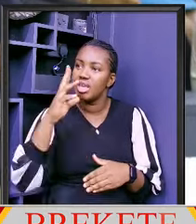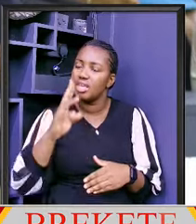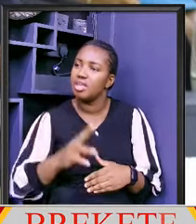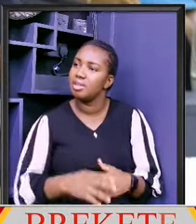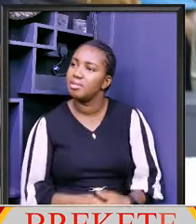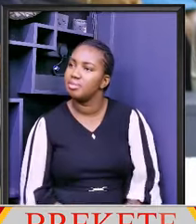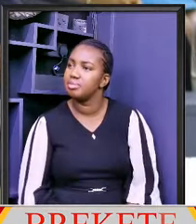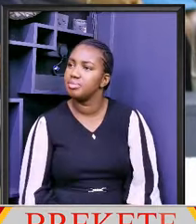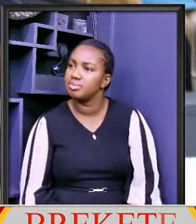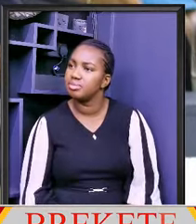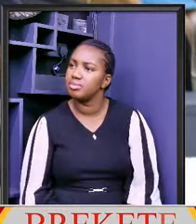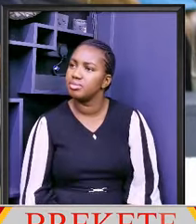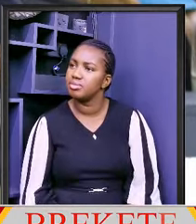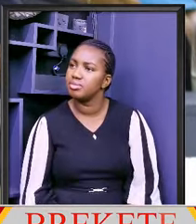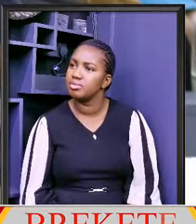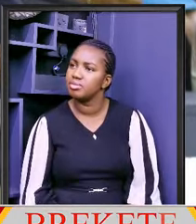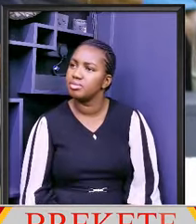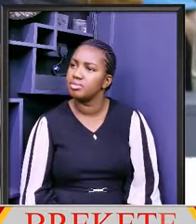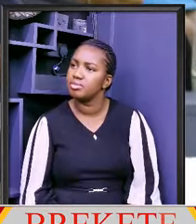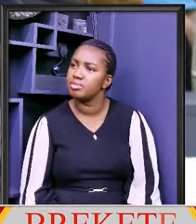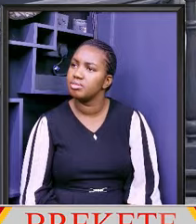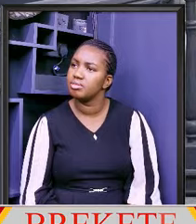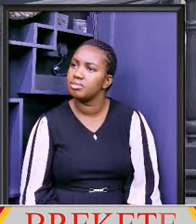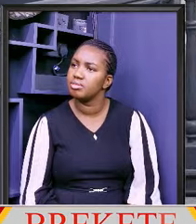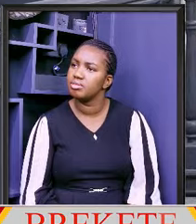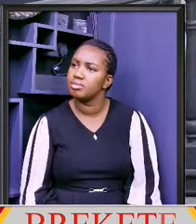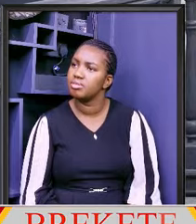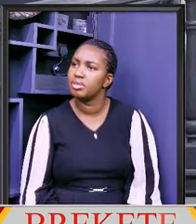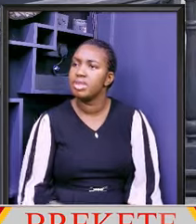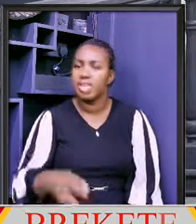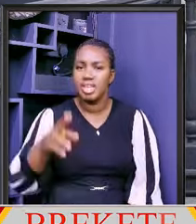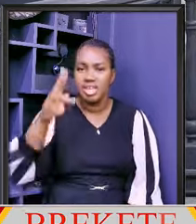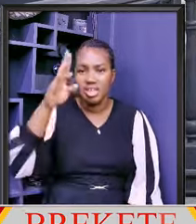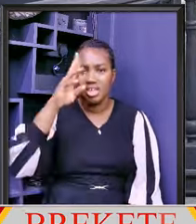The person will call and come, the untouched life. Now, go.